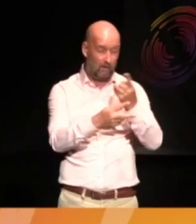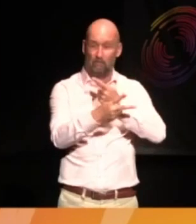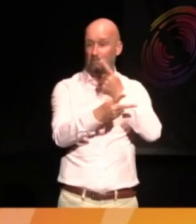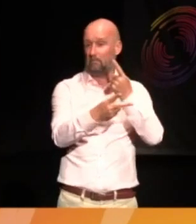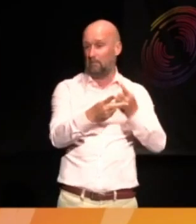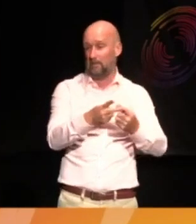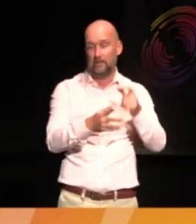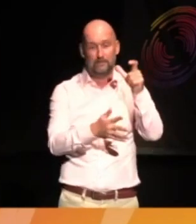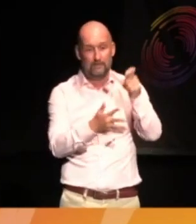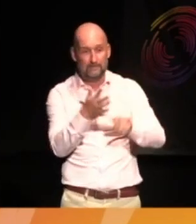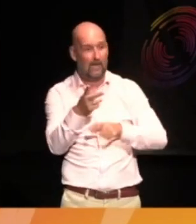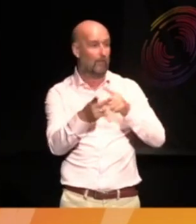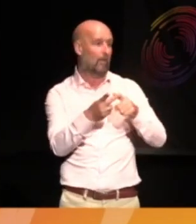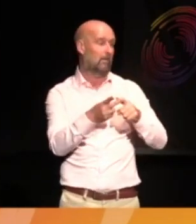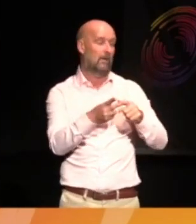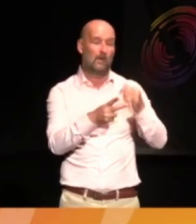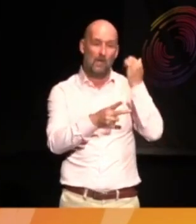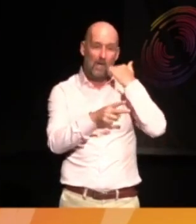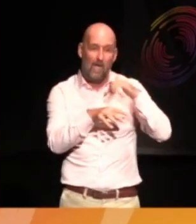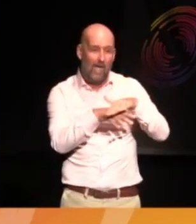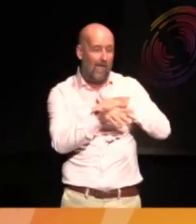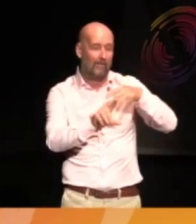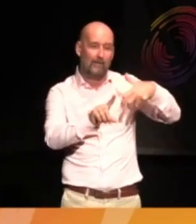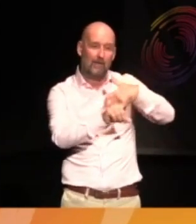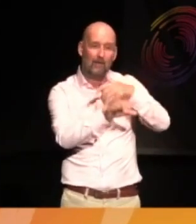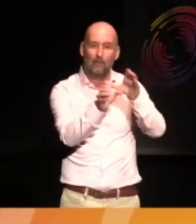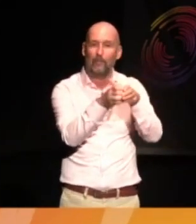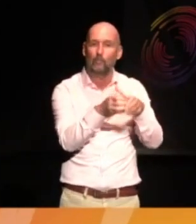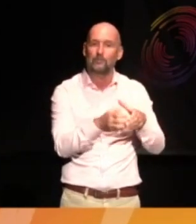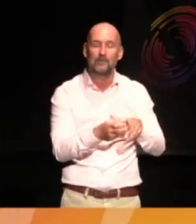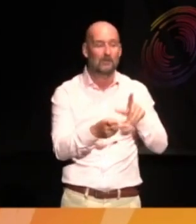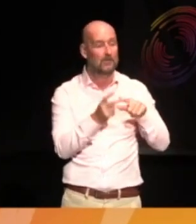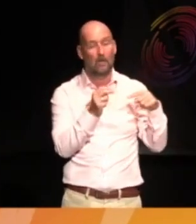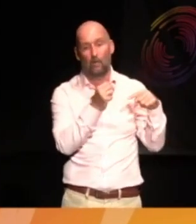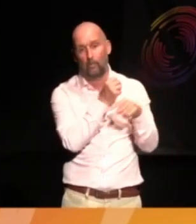ethnic minorities, religious minorities, be they poor, you know,